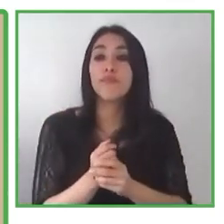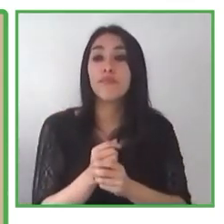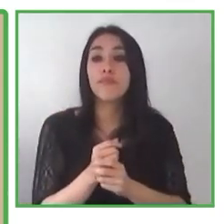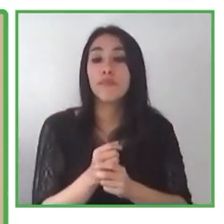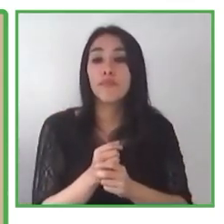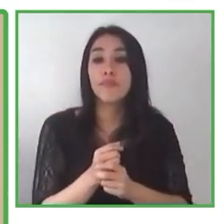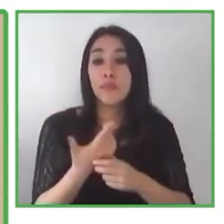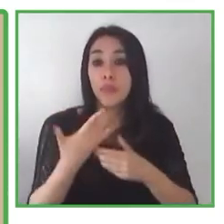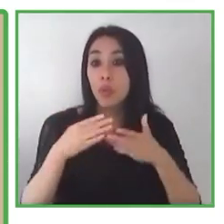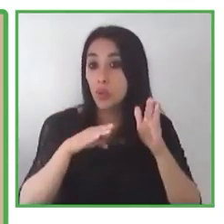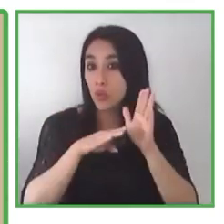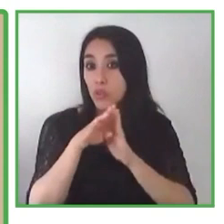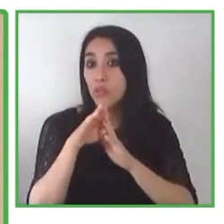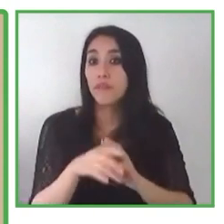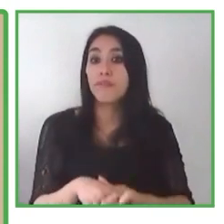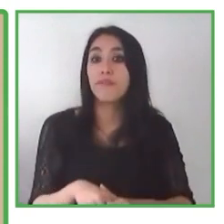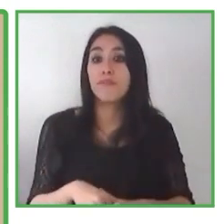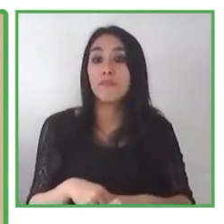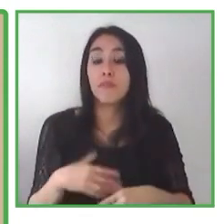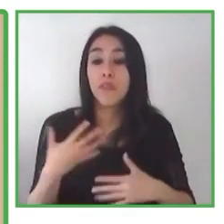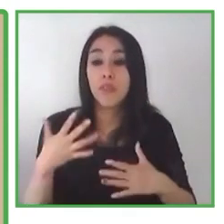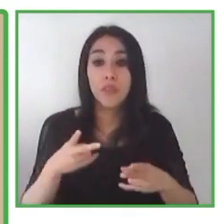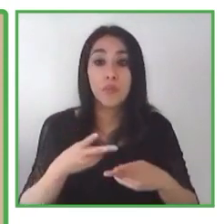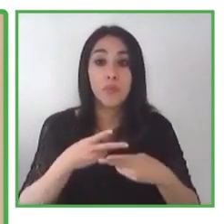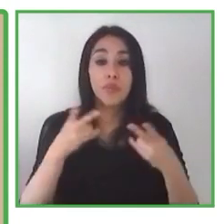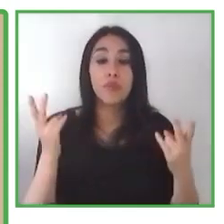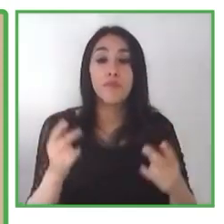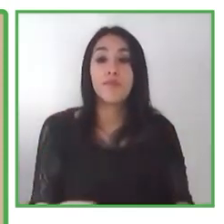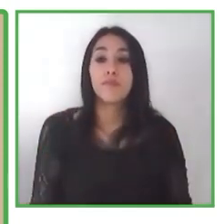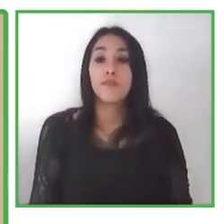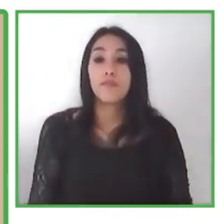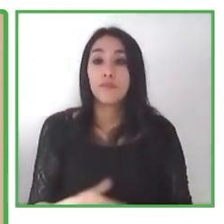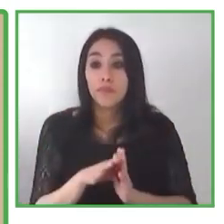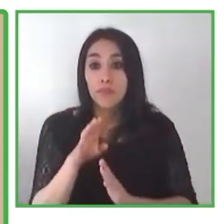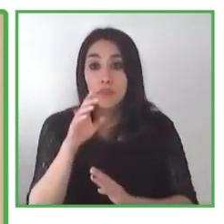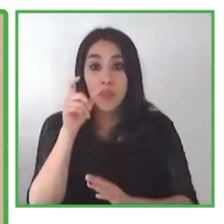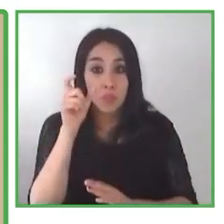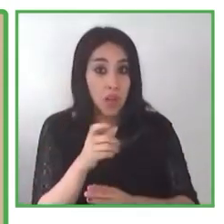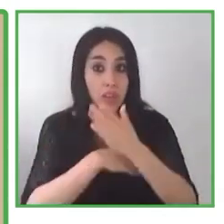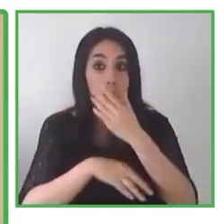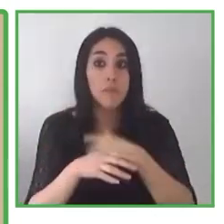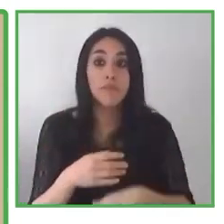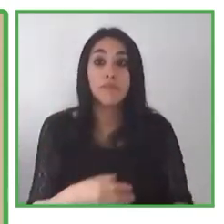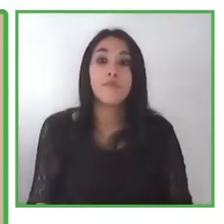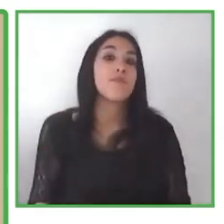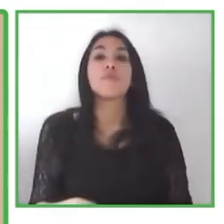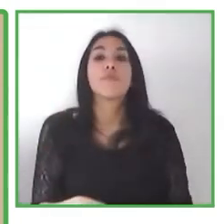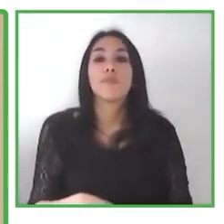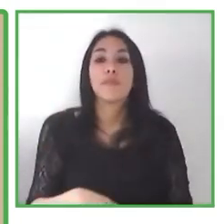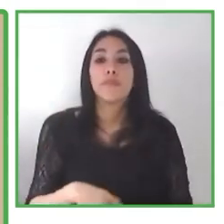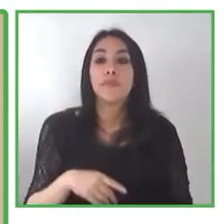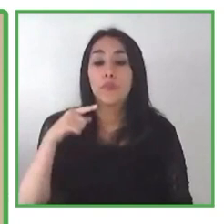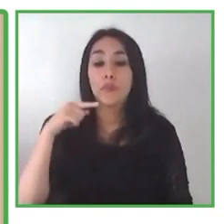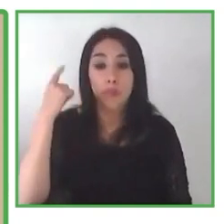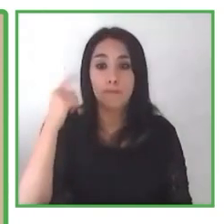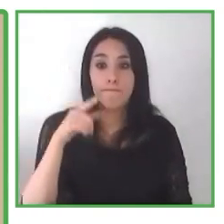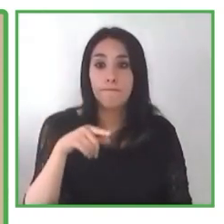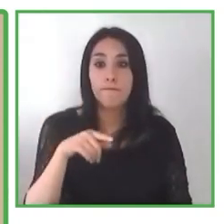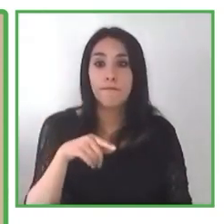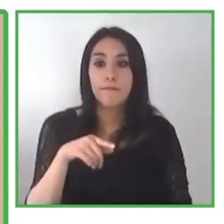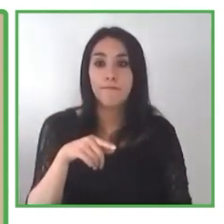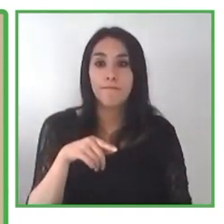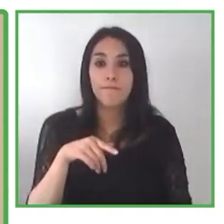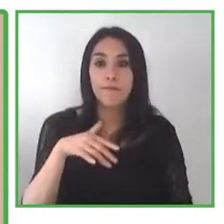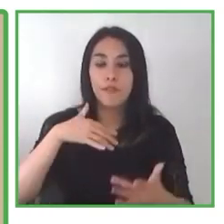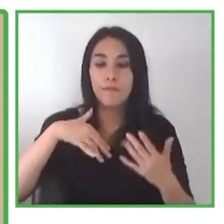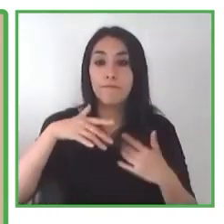communication. In 2018, they published data regarding the development of disabilities as the general vision of the